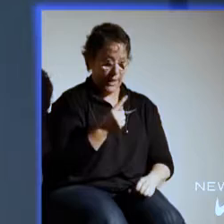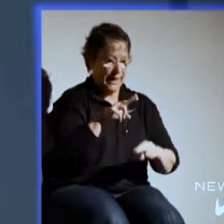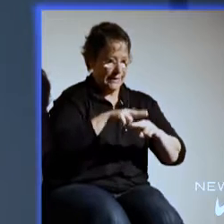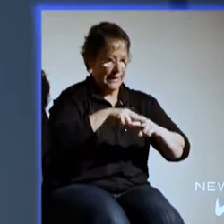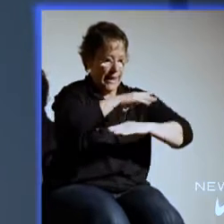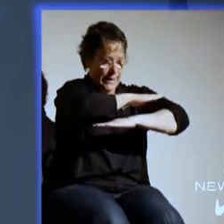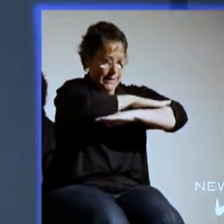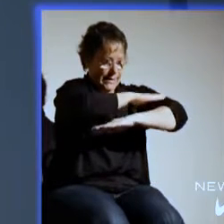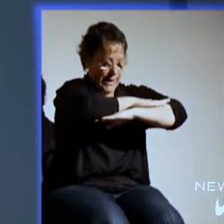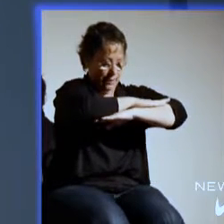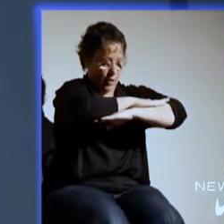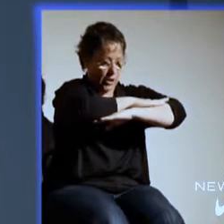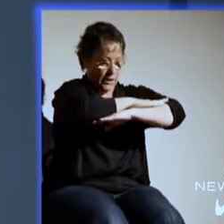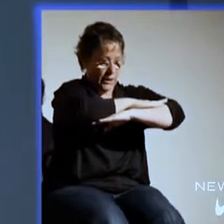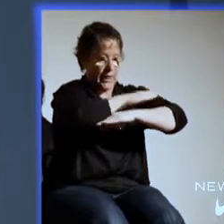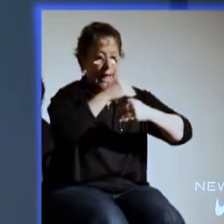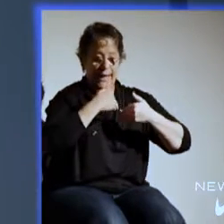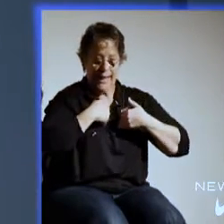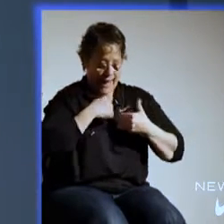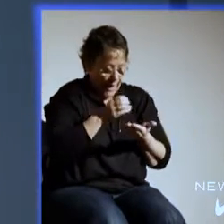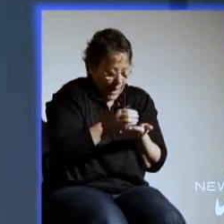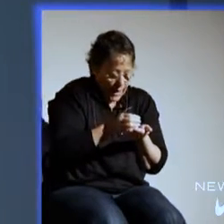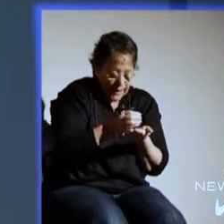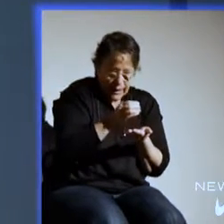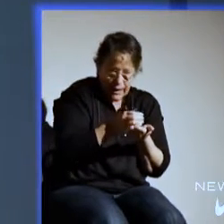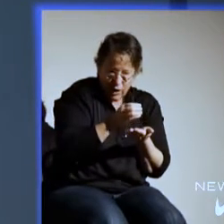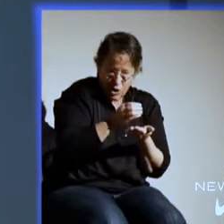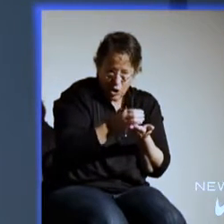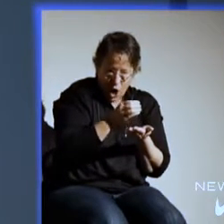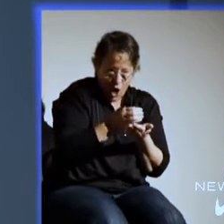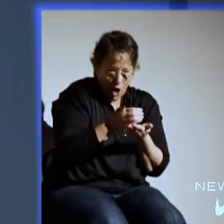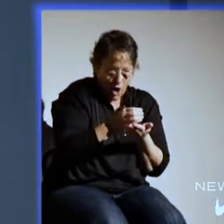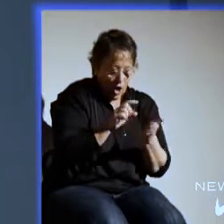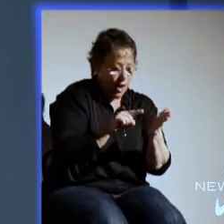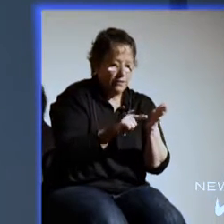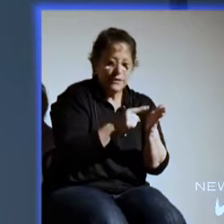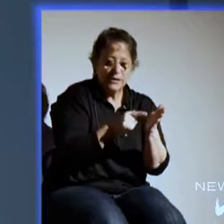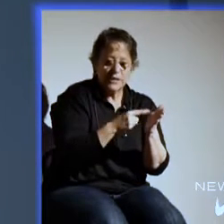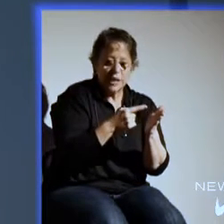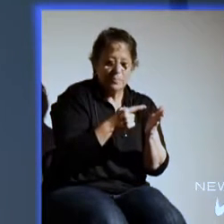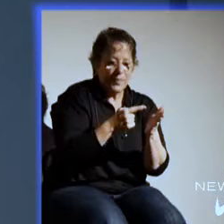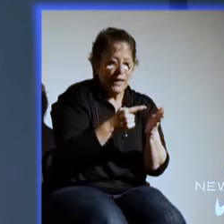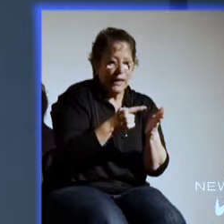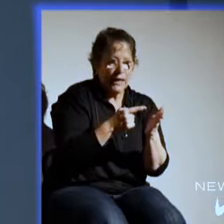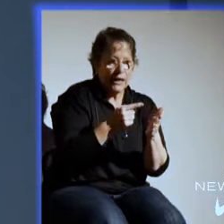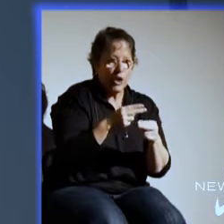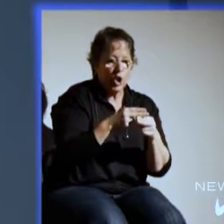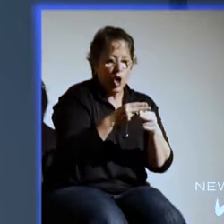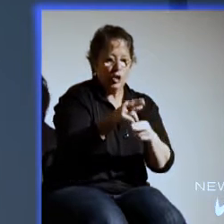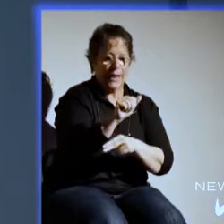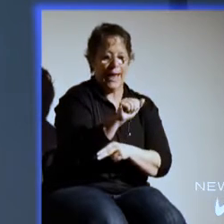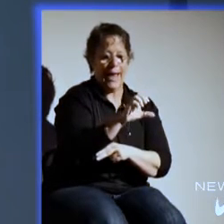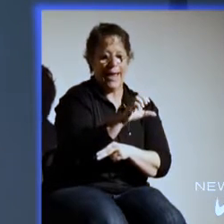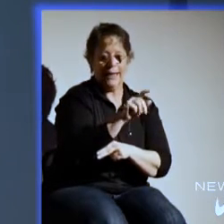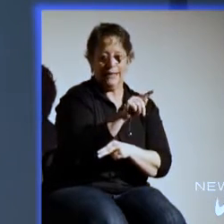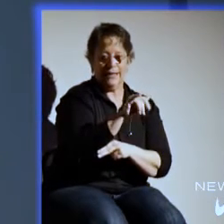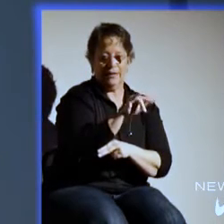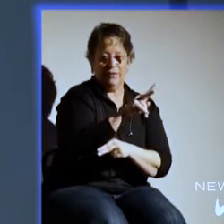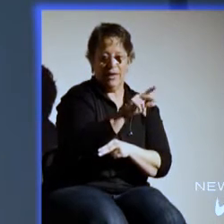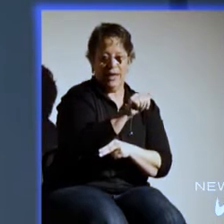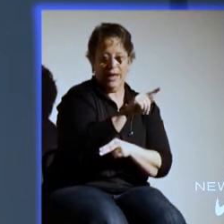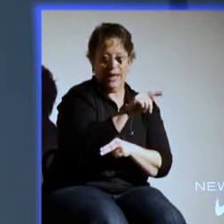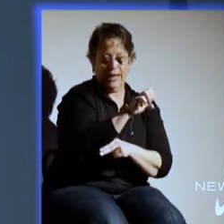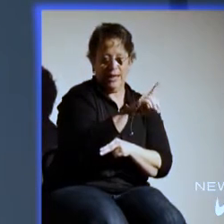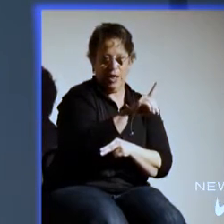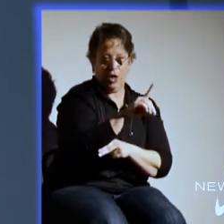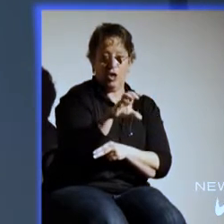Abigail. And he had a little jar of a solution of activated charcoal and a Cadbury